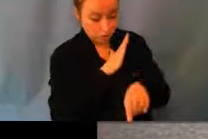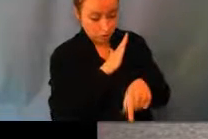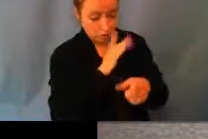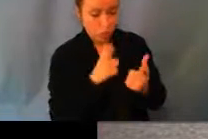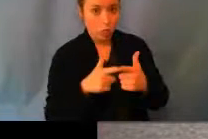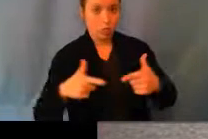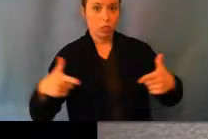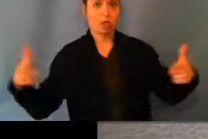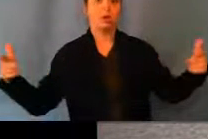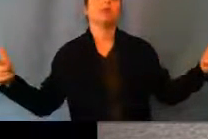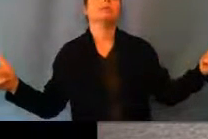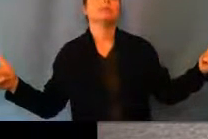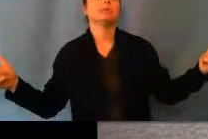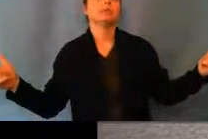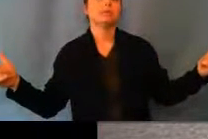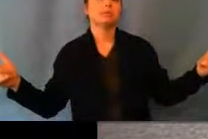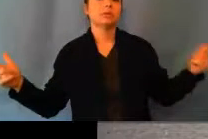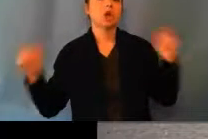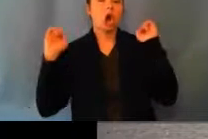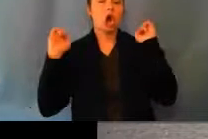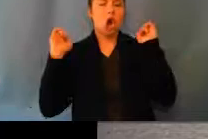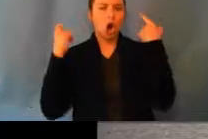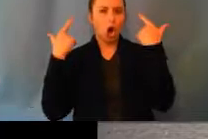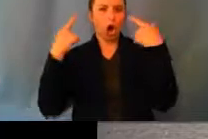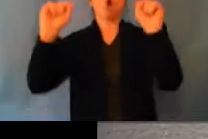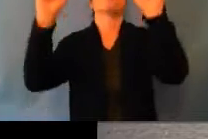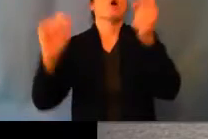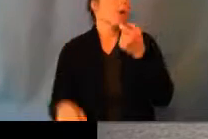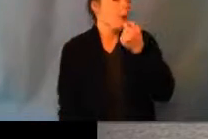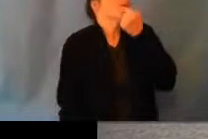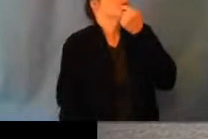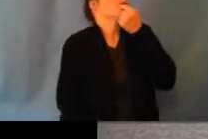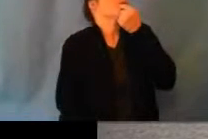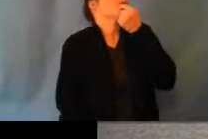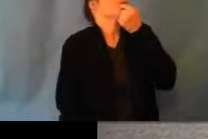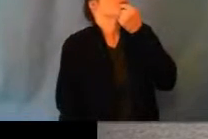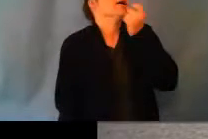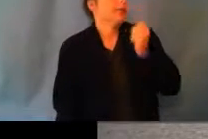wall. Ready? Go! Larry blew his whistle.